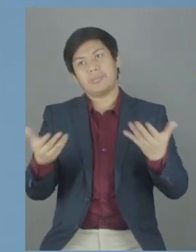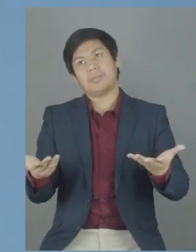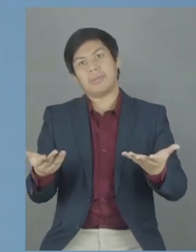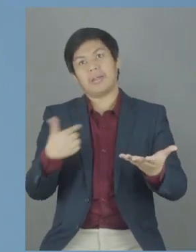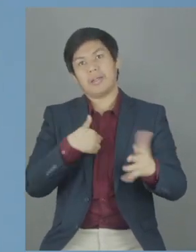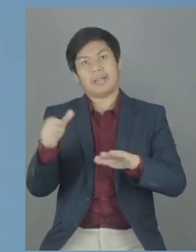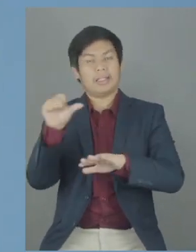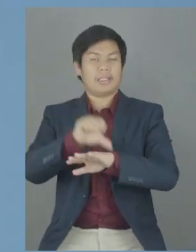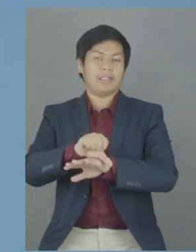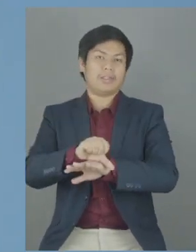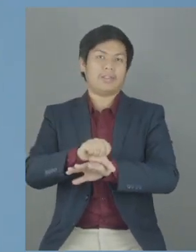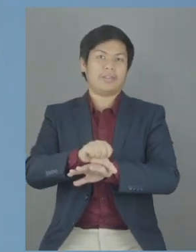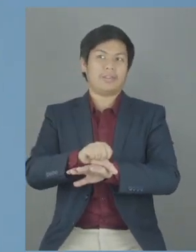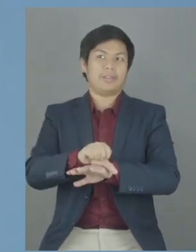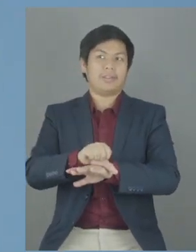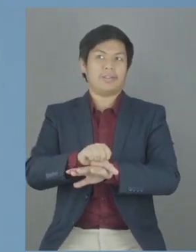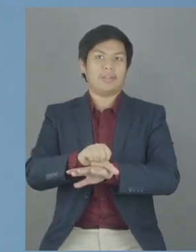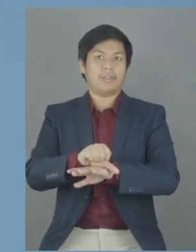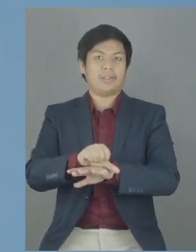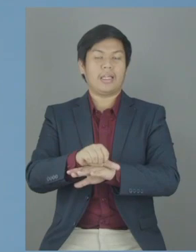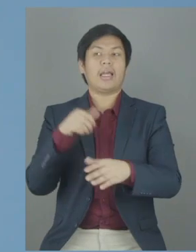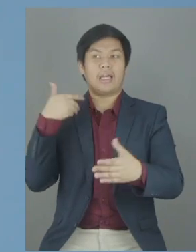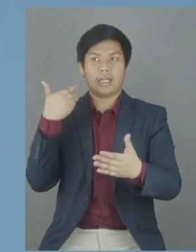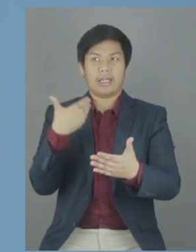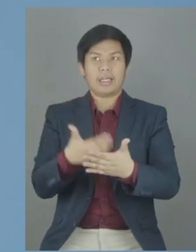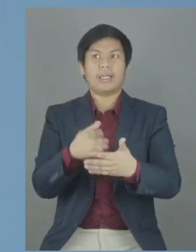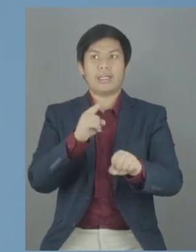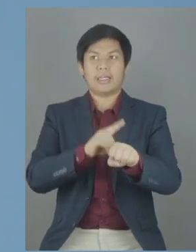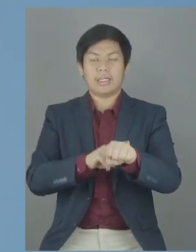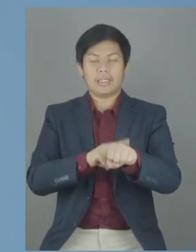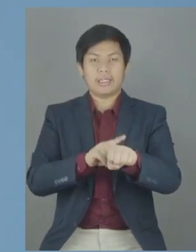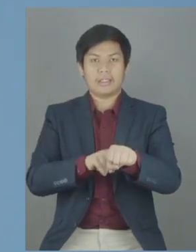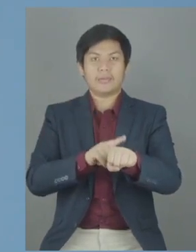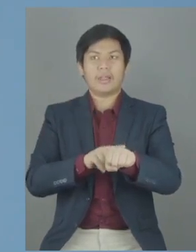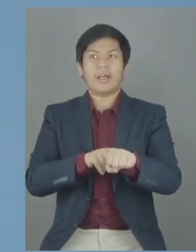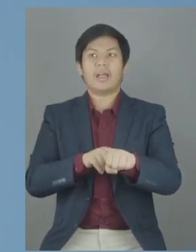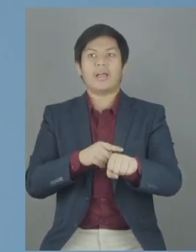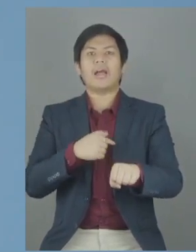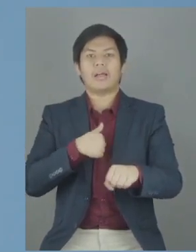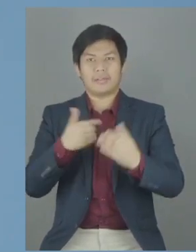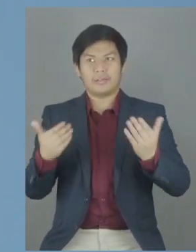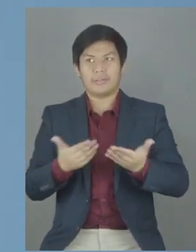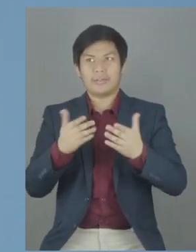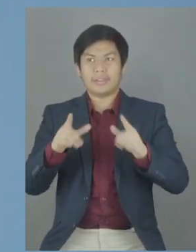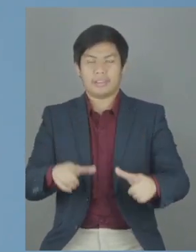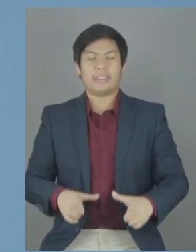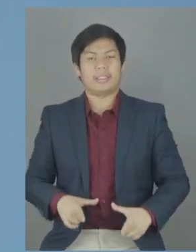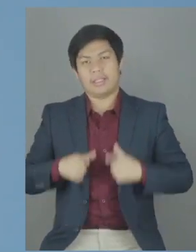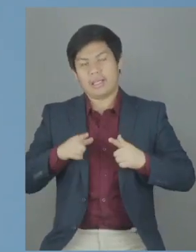lost. And from that point on, I told a lie to myself. In this life, you'd be alone.